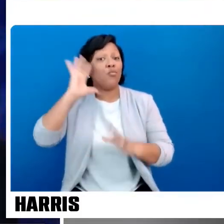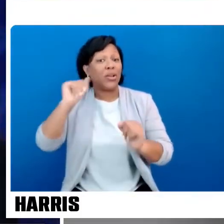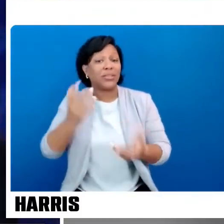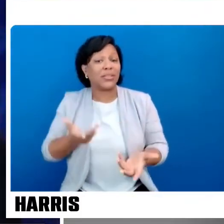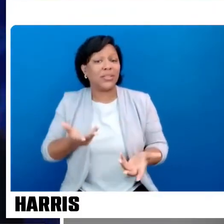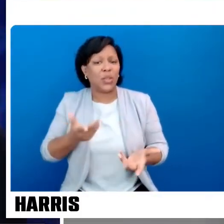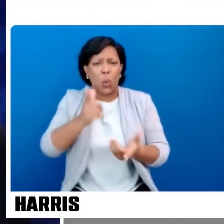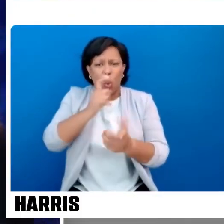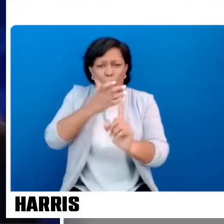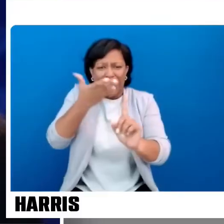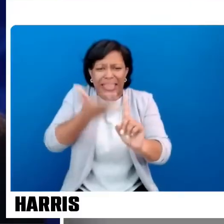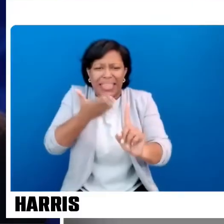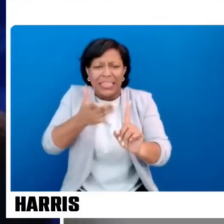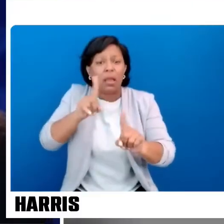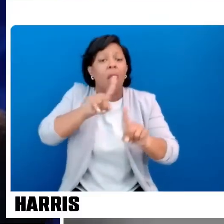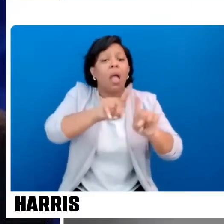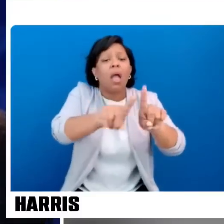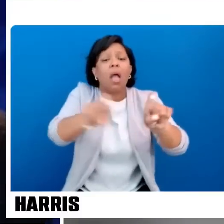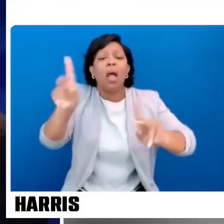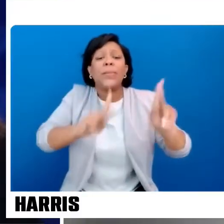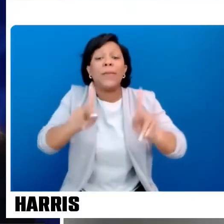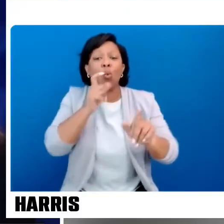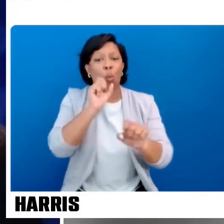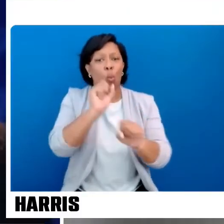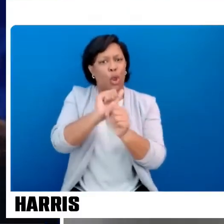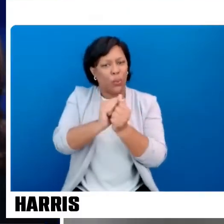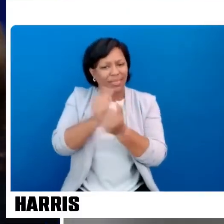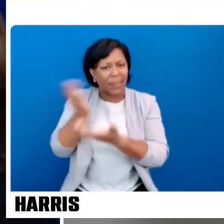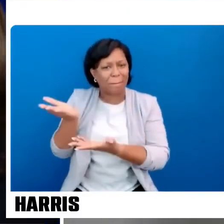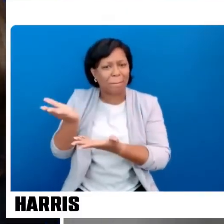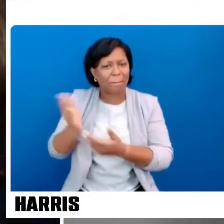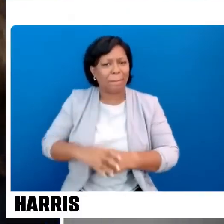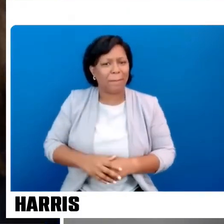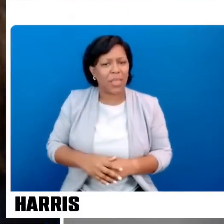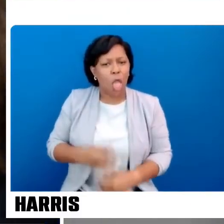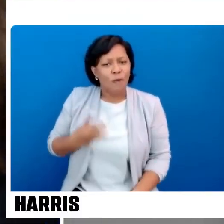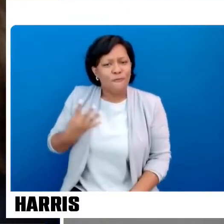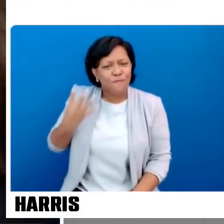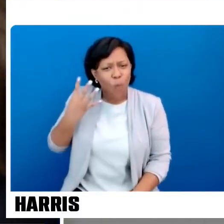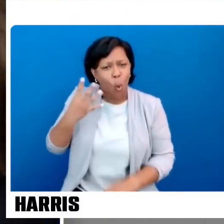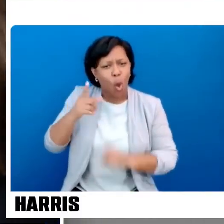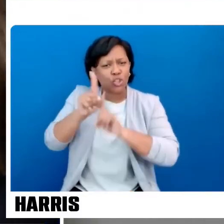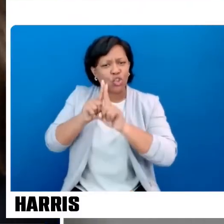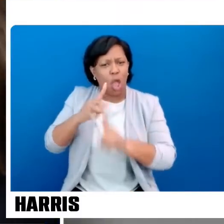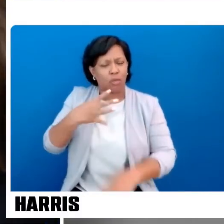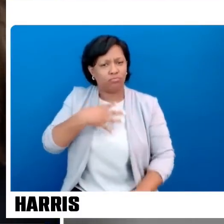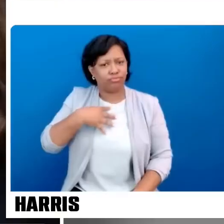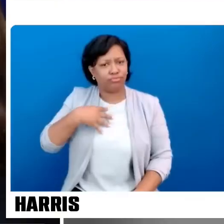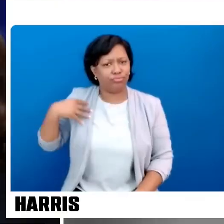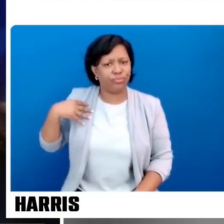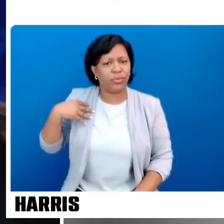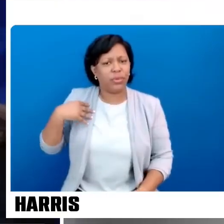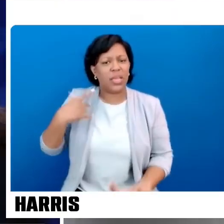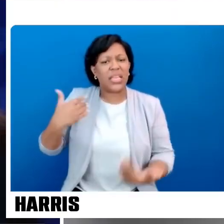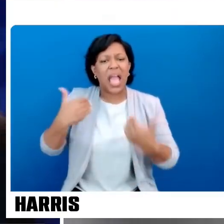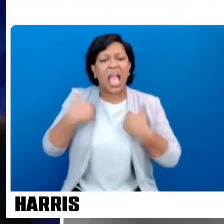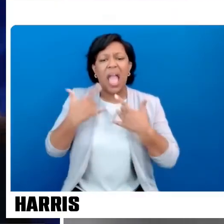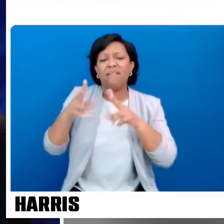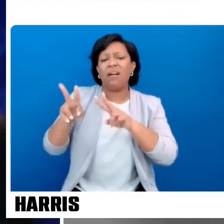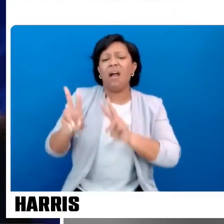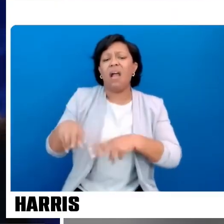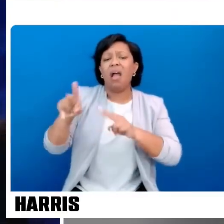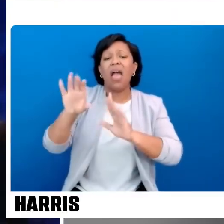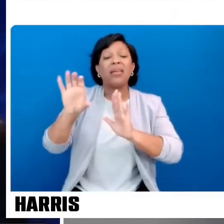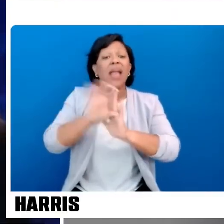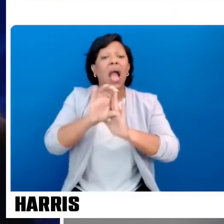His former chief of staff, a four-star general, has said he has contempt for the Constitution of the United States. His former national